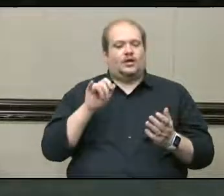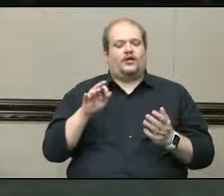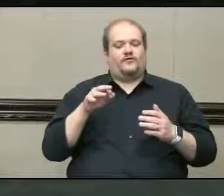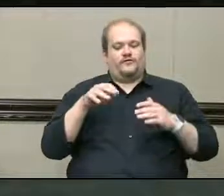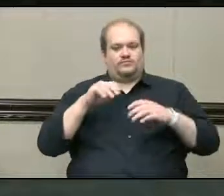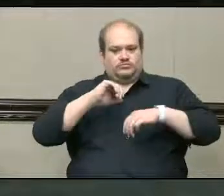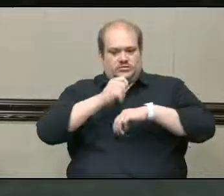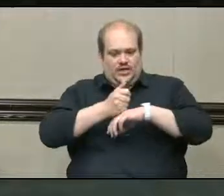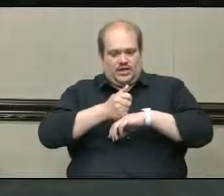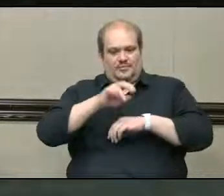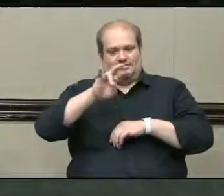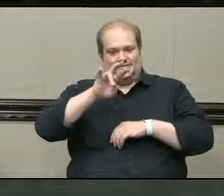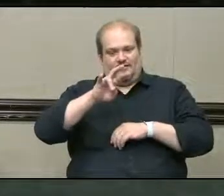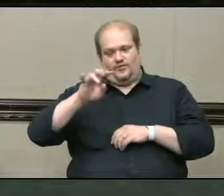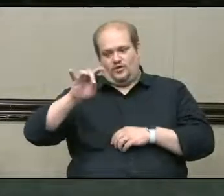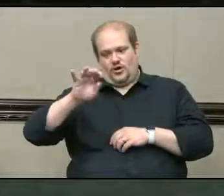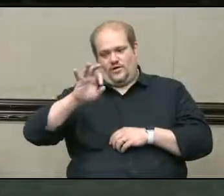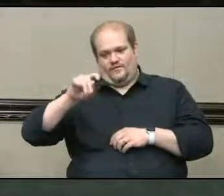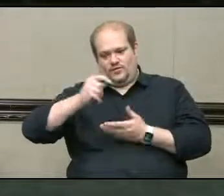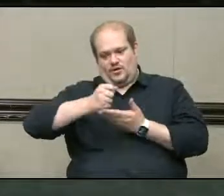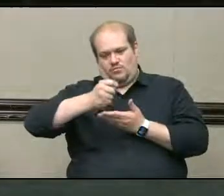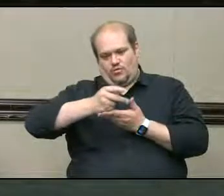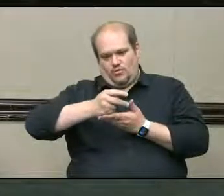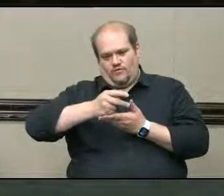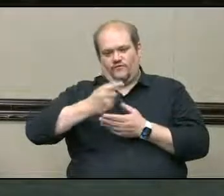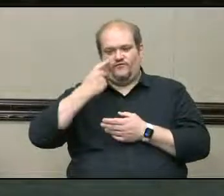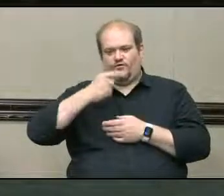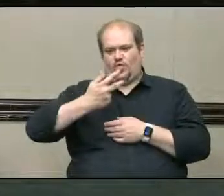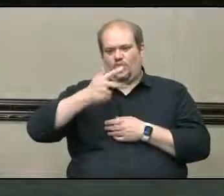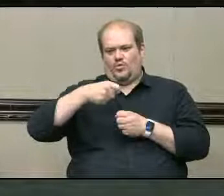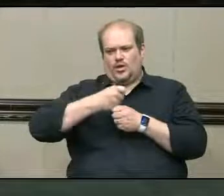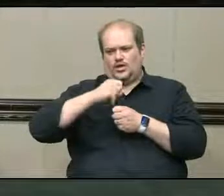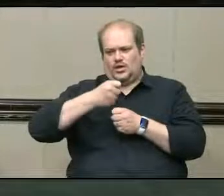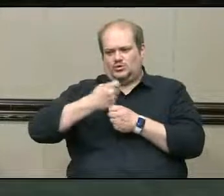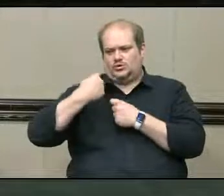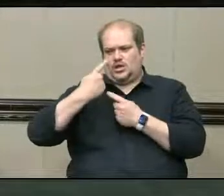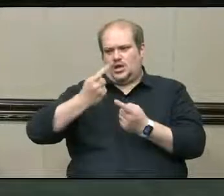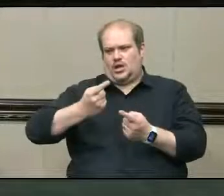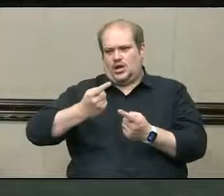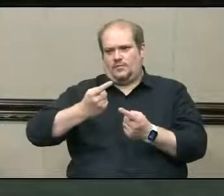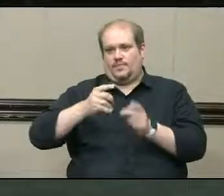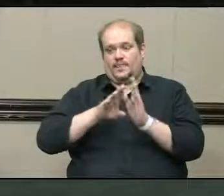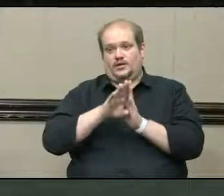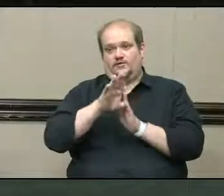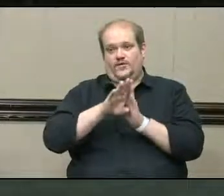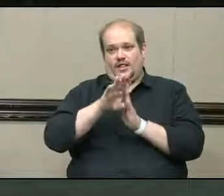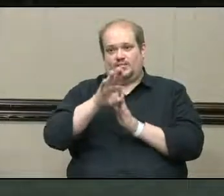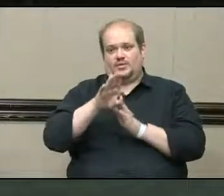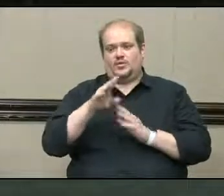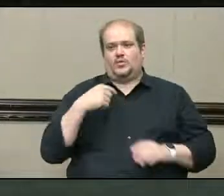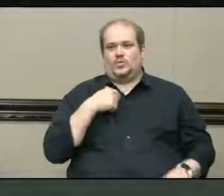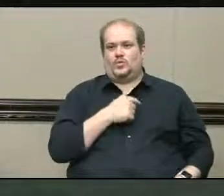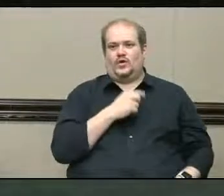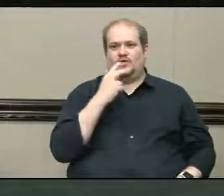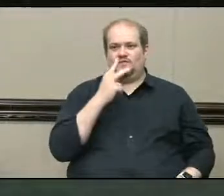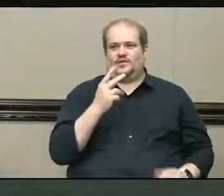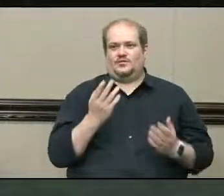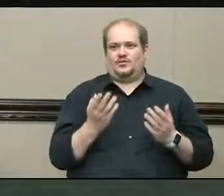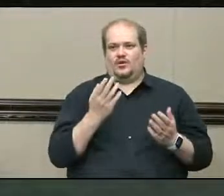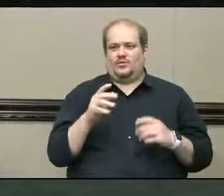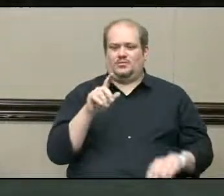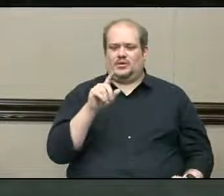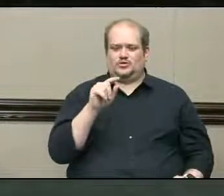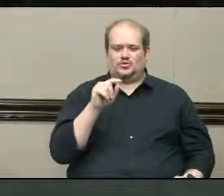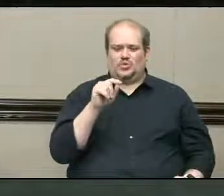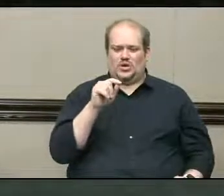in with the 7-foot or 8-foot, we send it through. And just over the past 3 years in development, we've seen probably 20